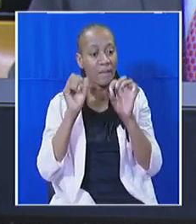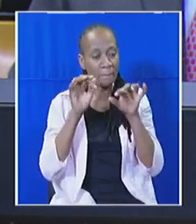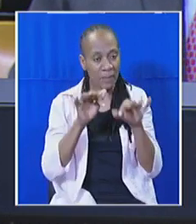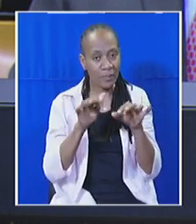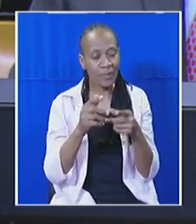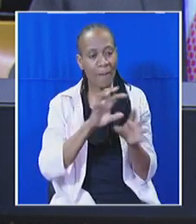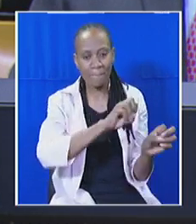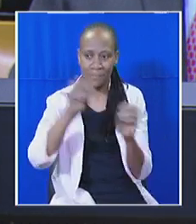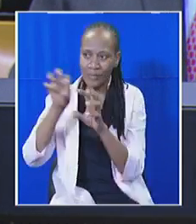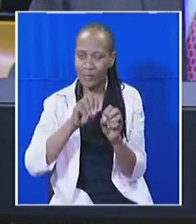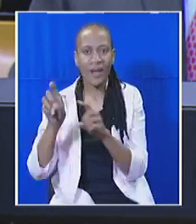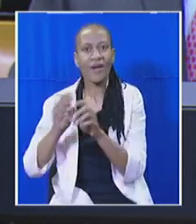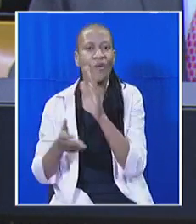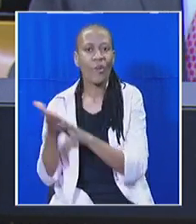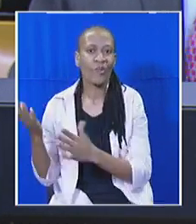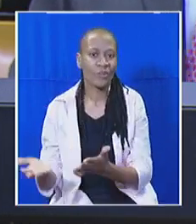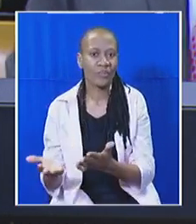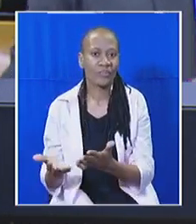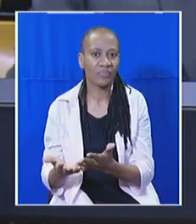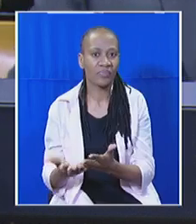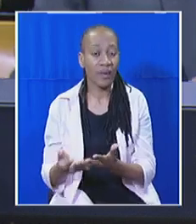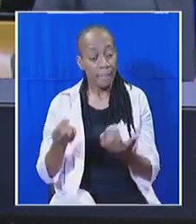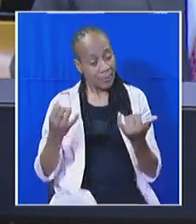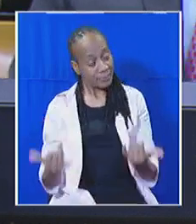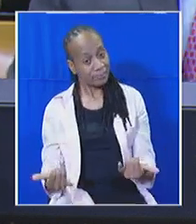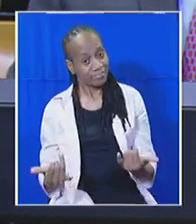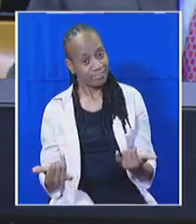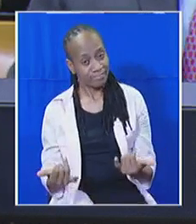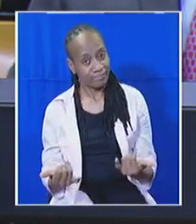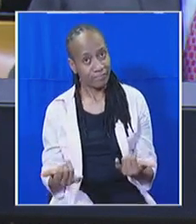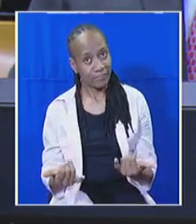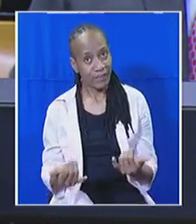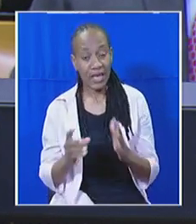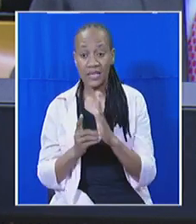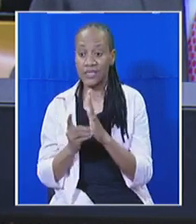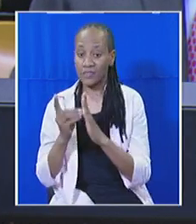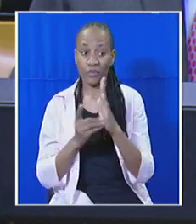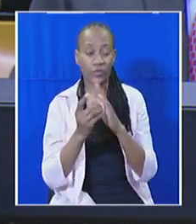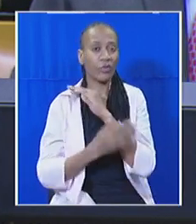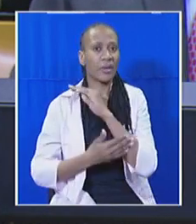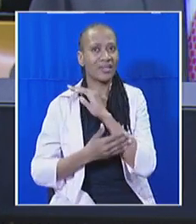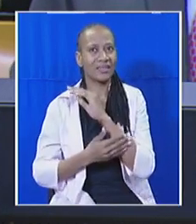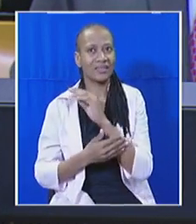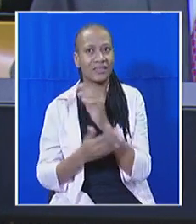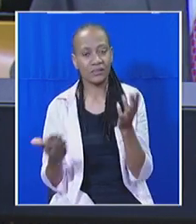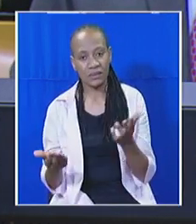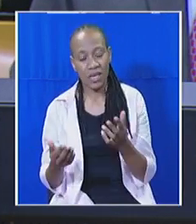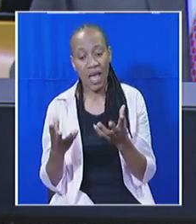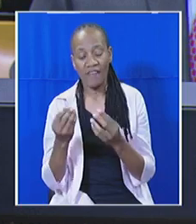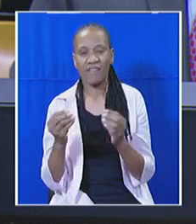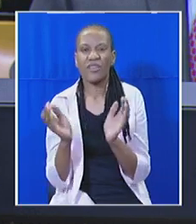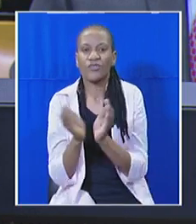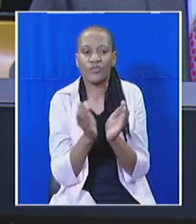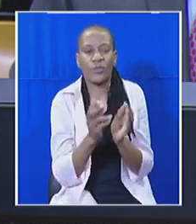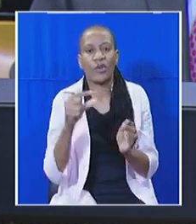from elsewhere. But in this aggressive recruitment, developing countries with lower GDPs